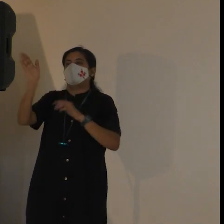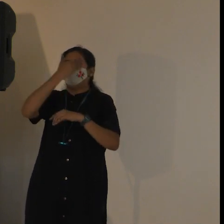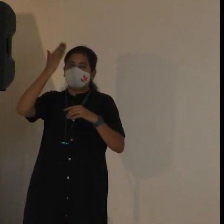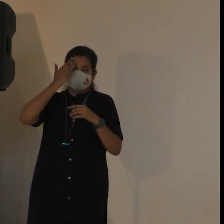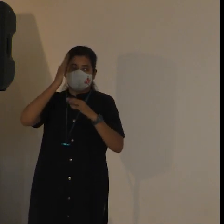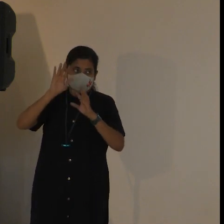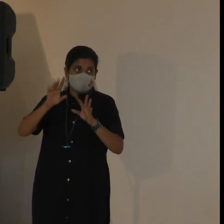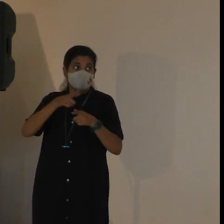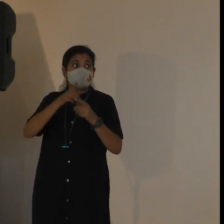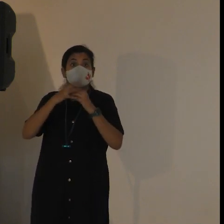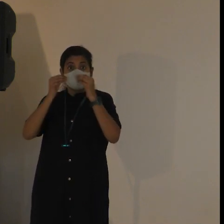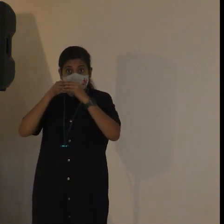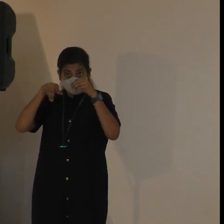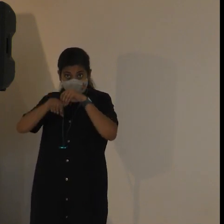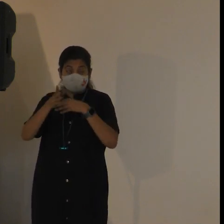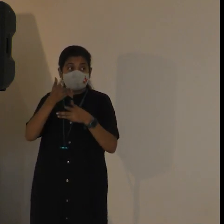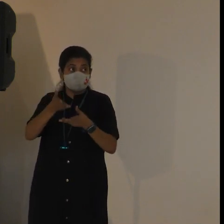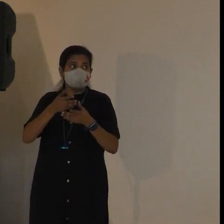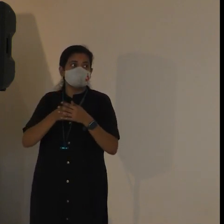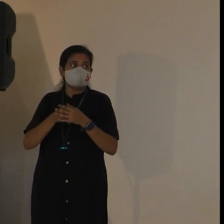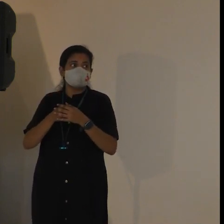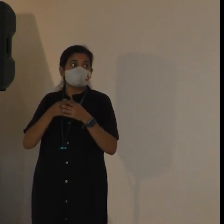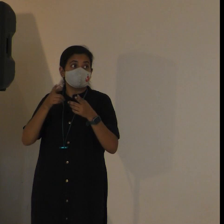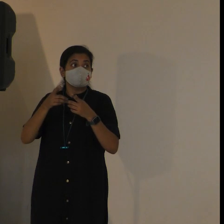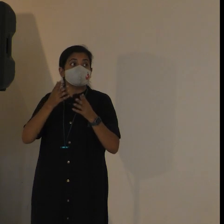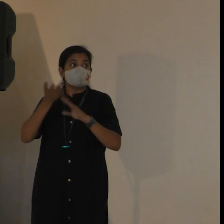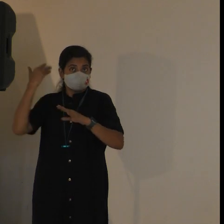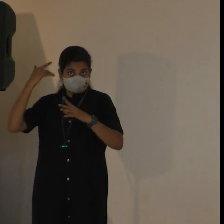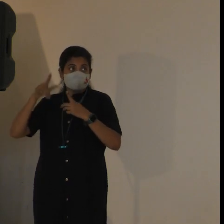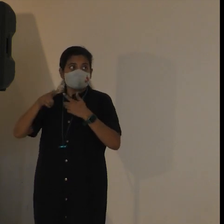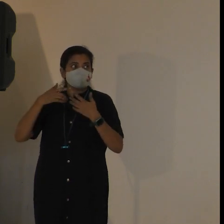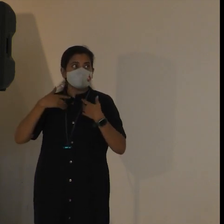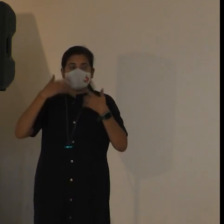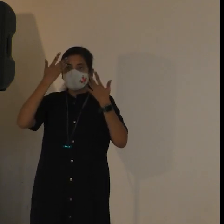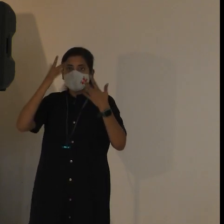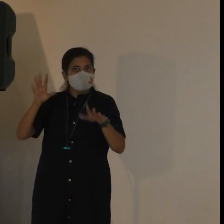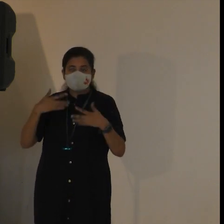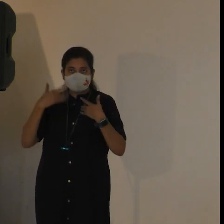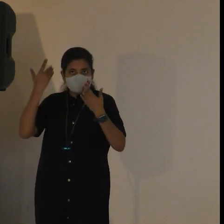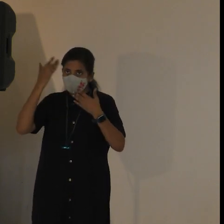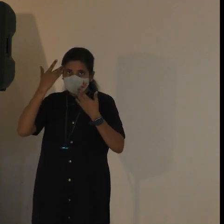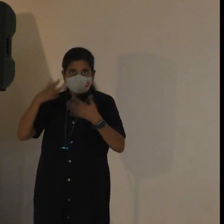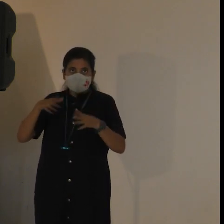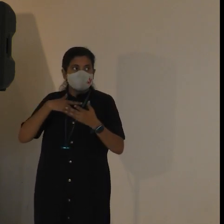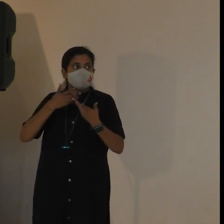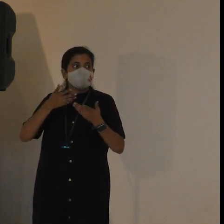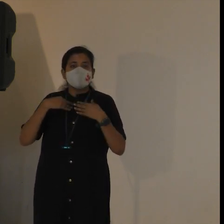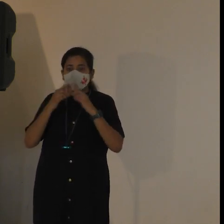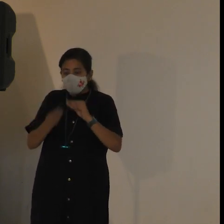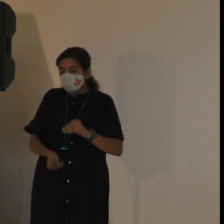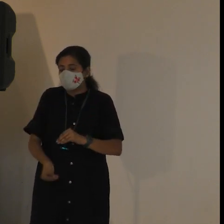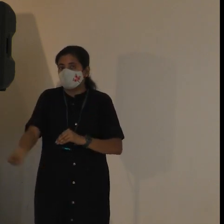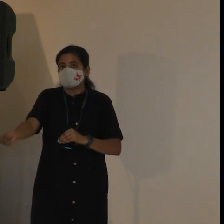So this is, as a Bangalorean itself, until earlier in the year, I didn't know that it existed, and it's about a few kilometers from my